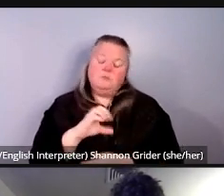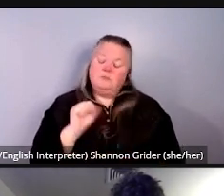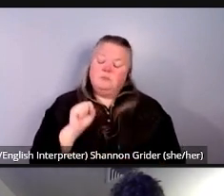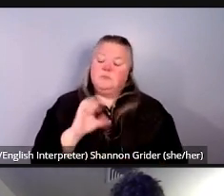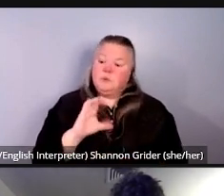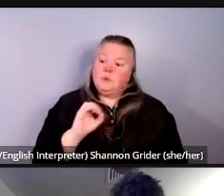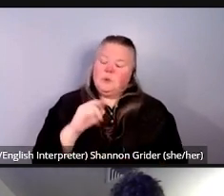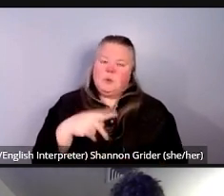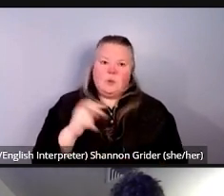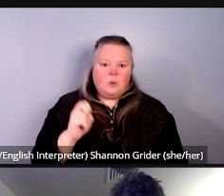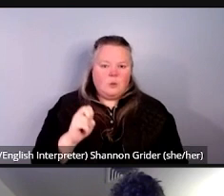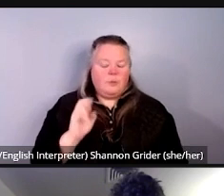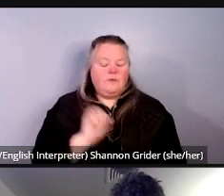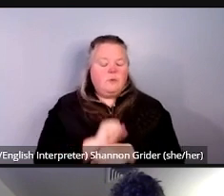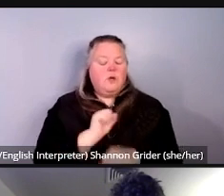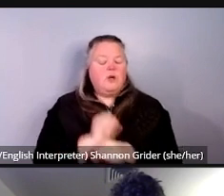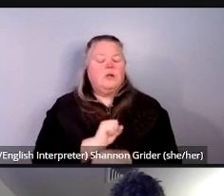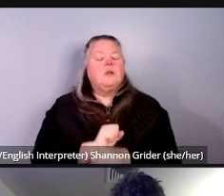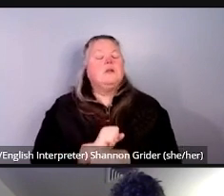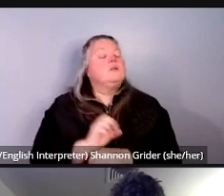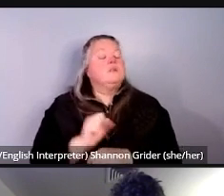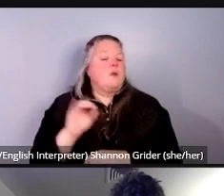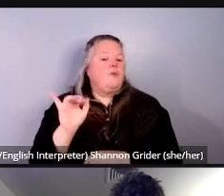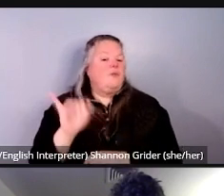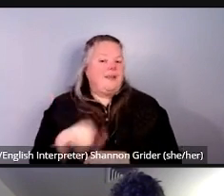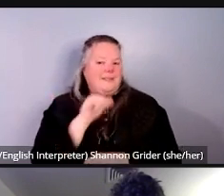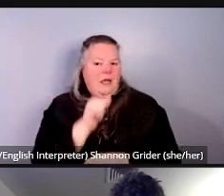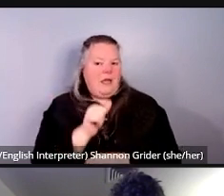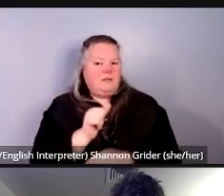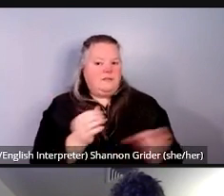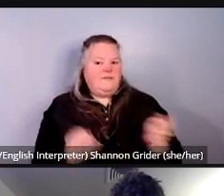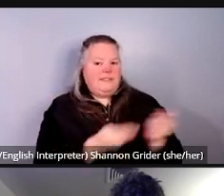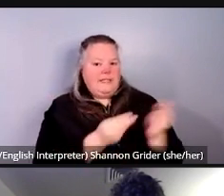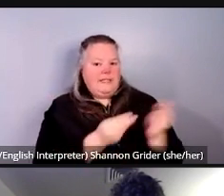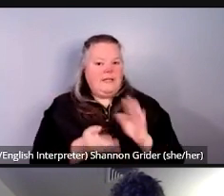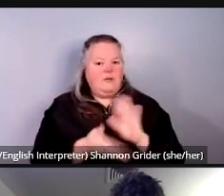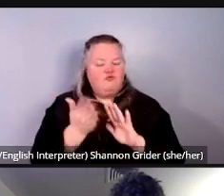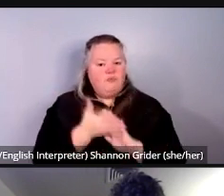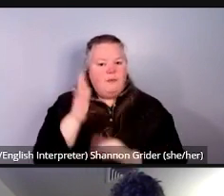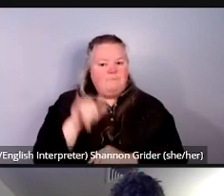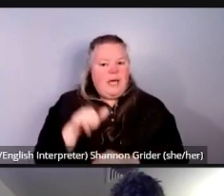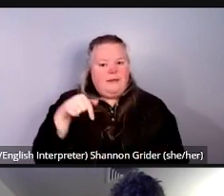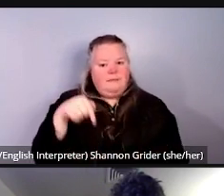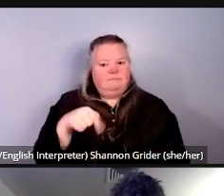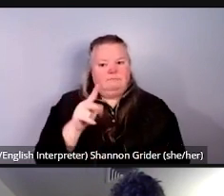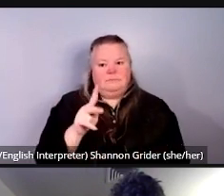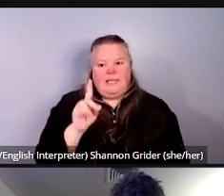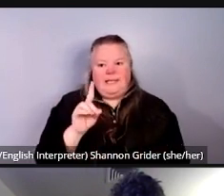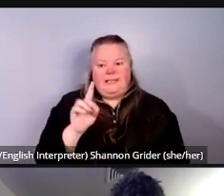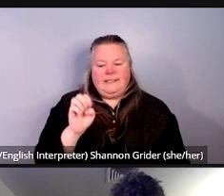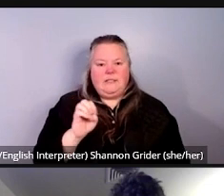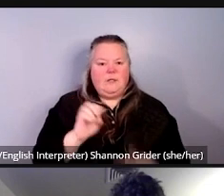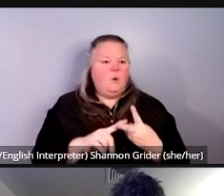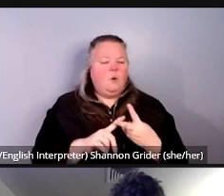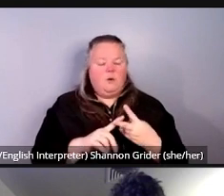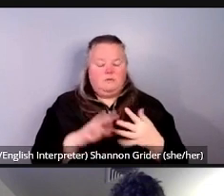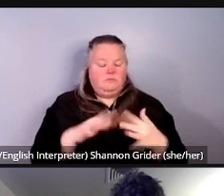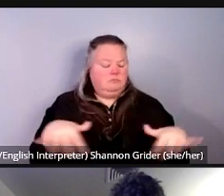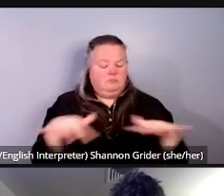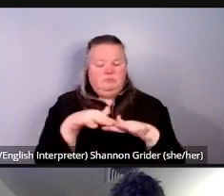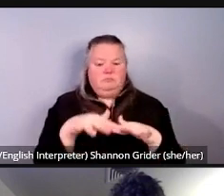is doing. So that is not being facilitated by anyone within KDE. That